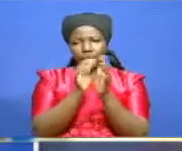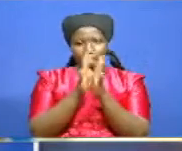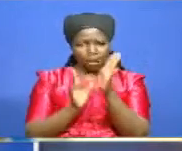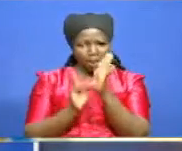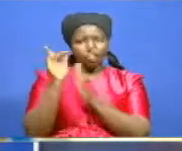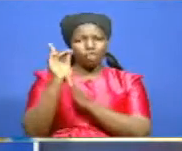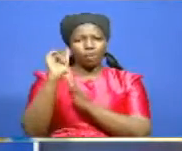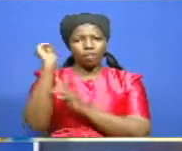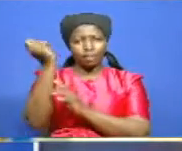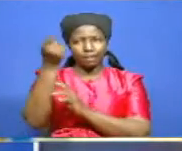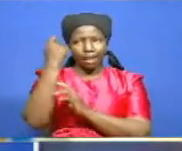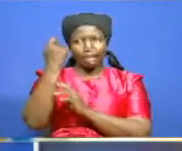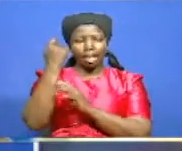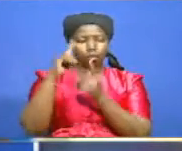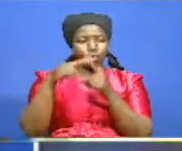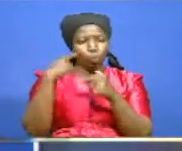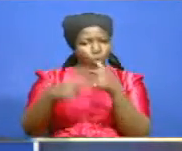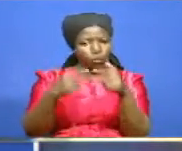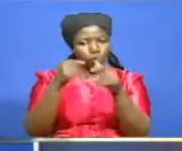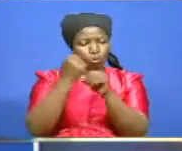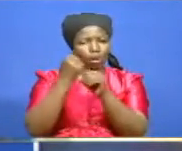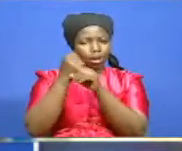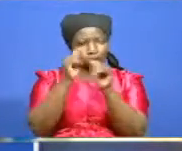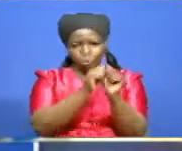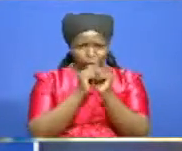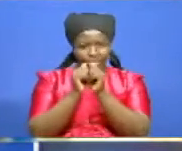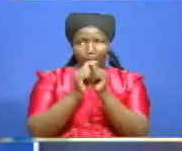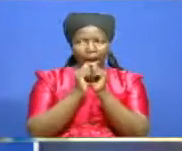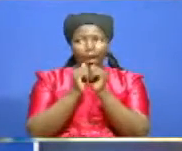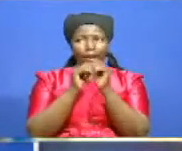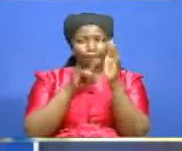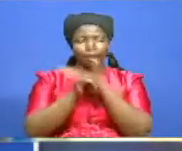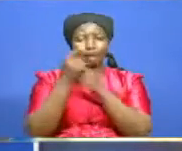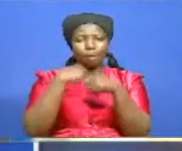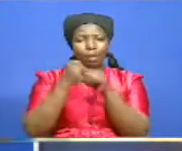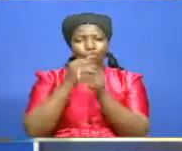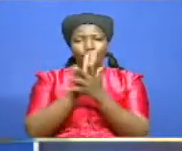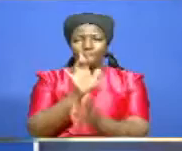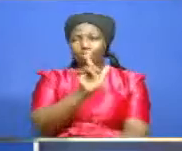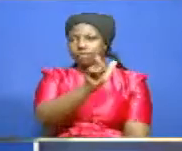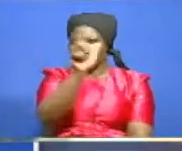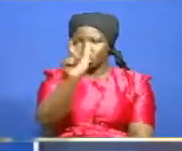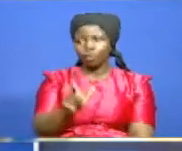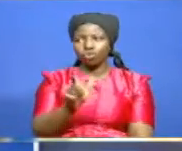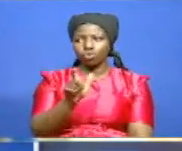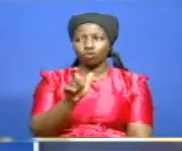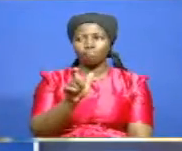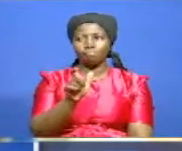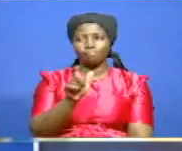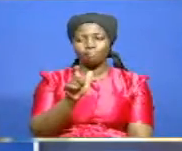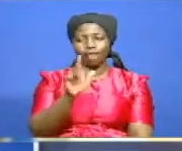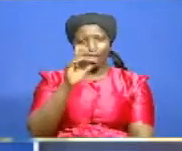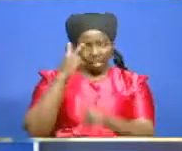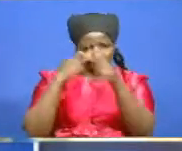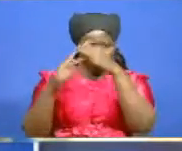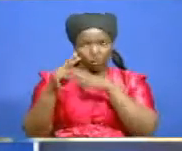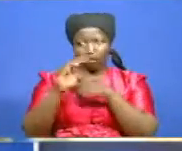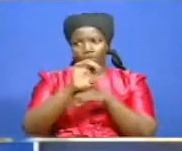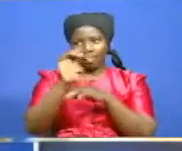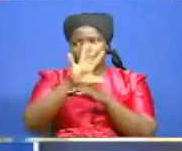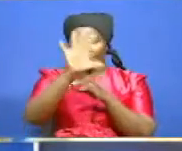of Kenya to continue working together in ensuring the vision and the missions of the East African Court of